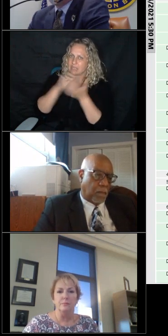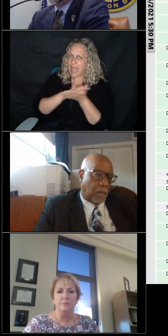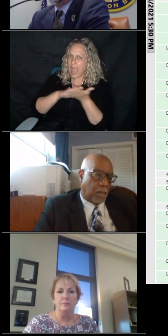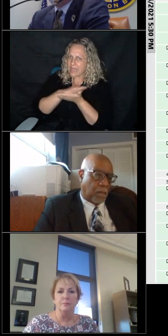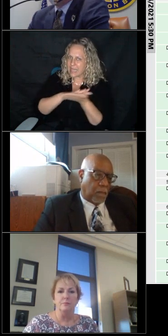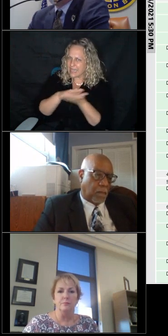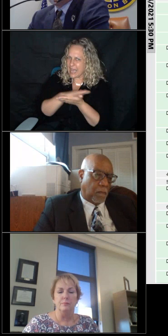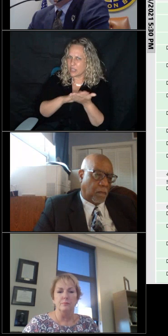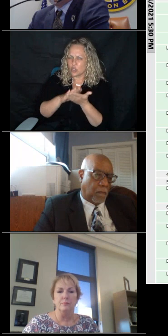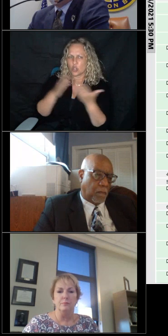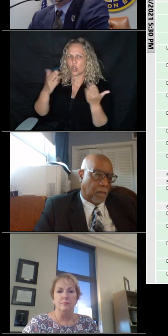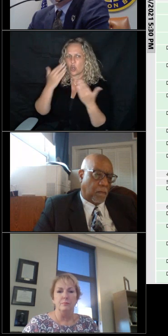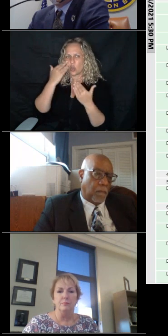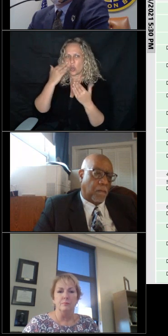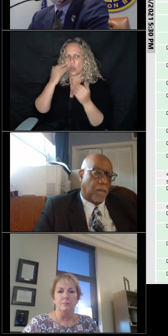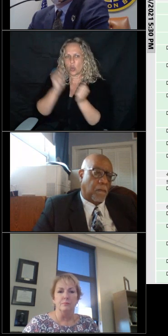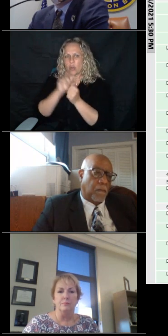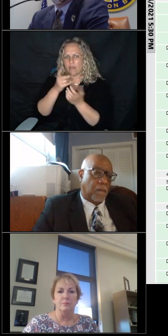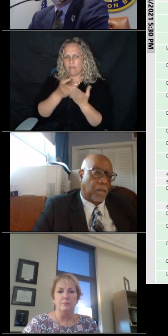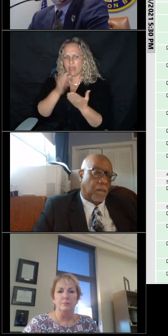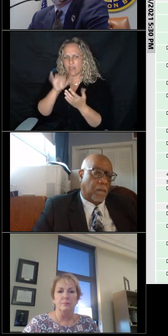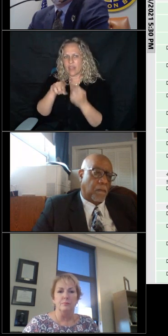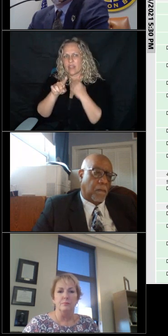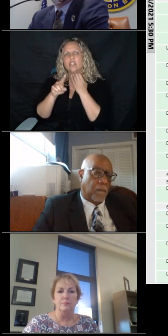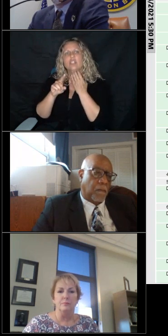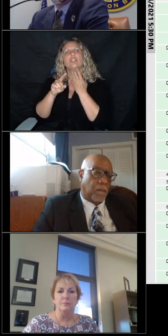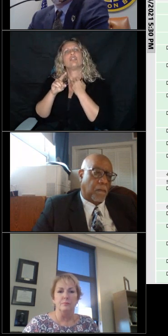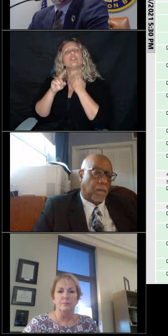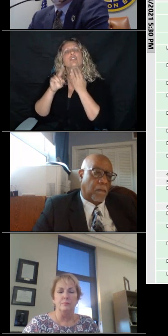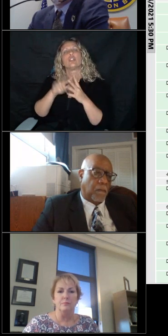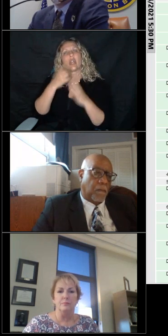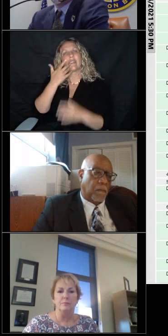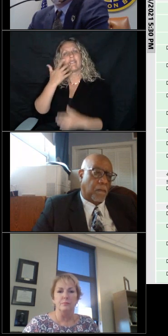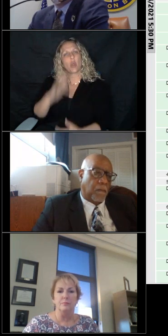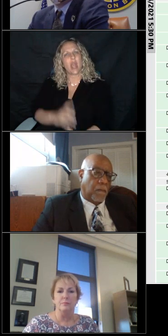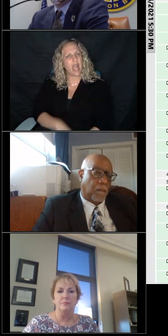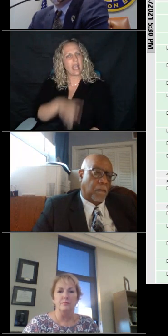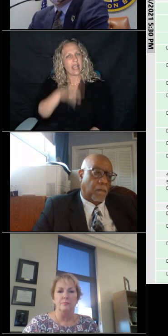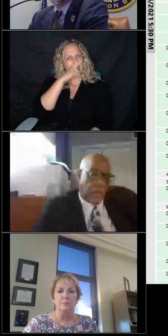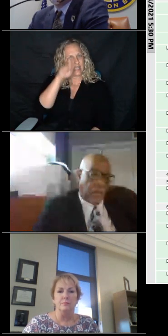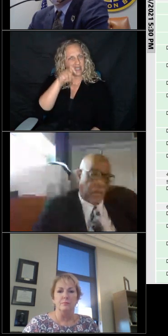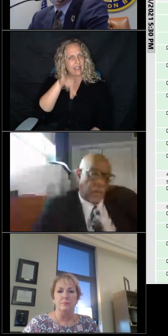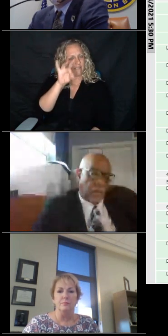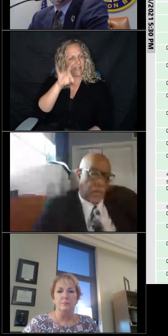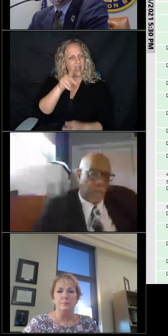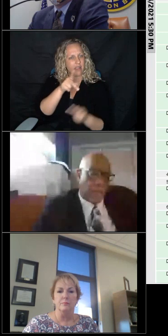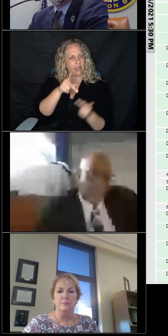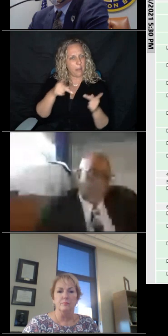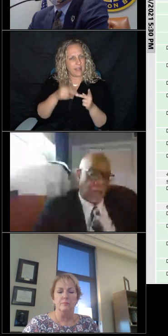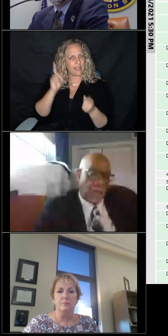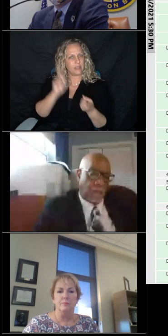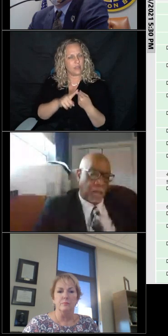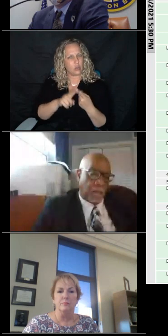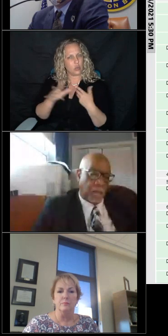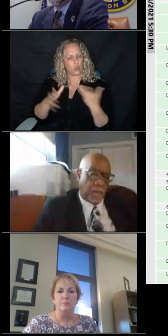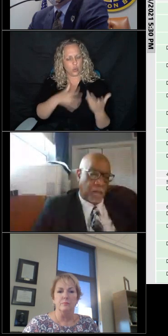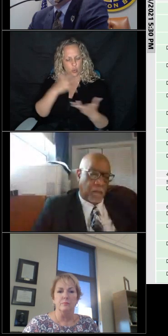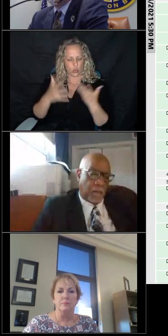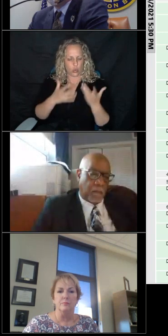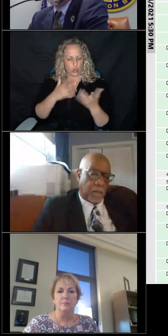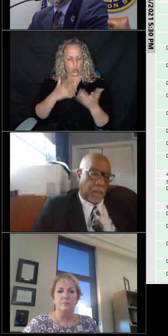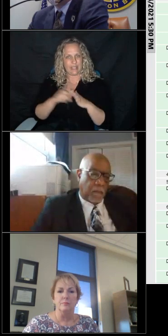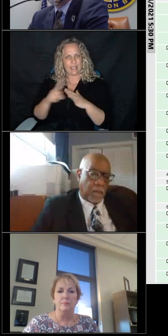You know, with the fact that it's starting to get very hot, kids need to find a place to escape